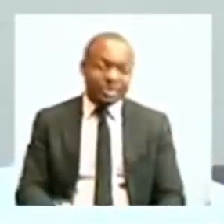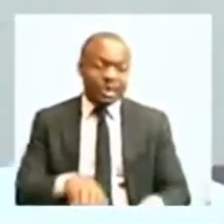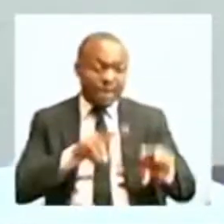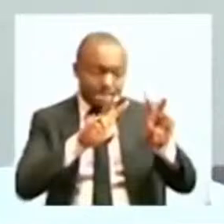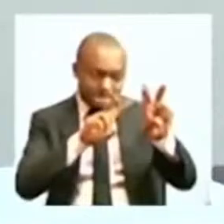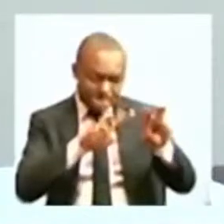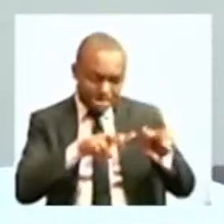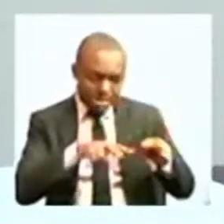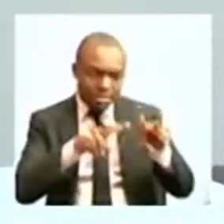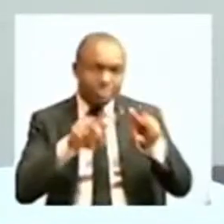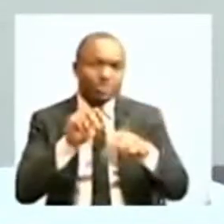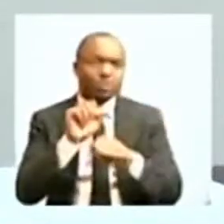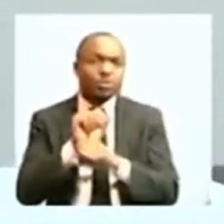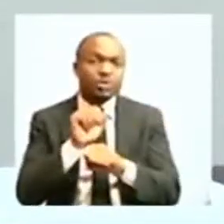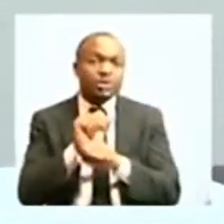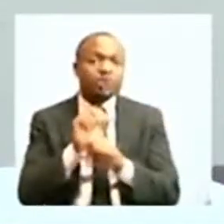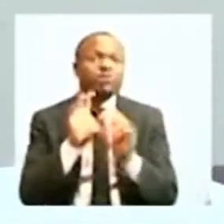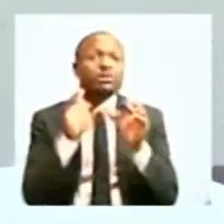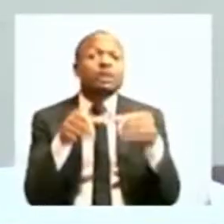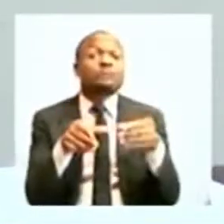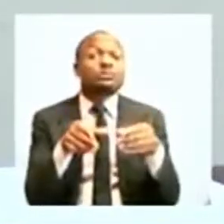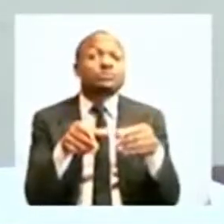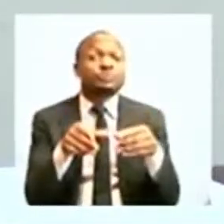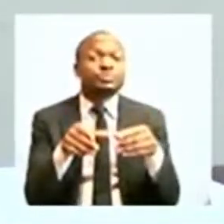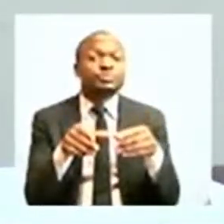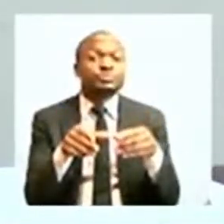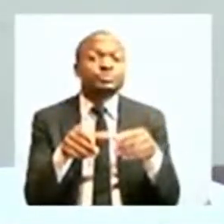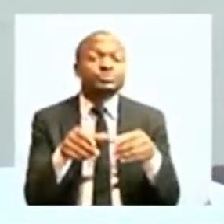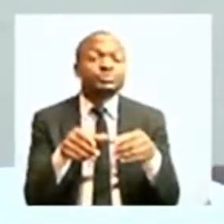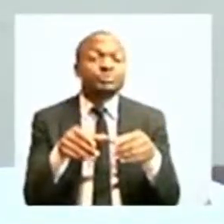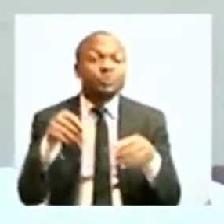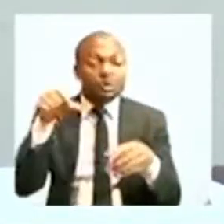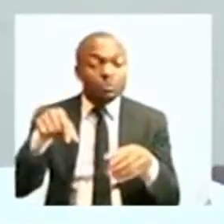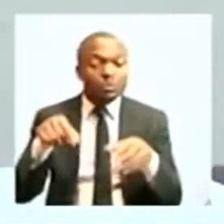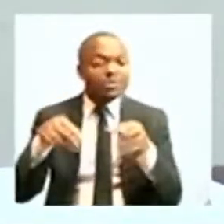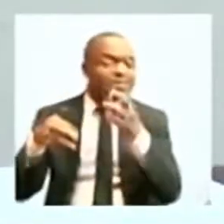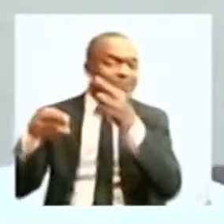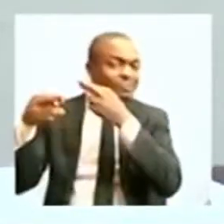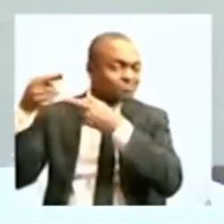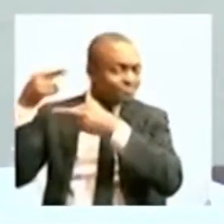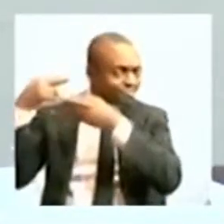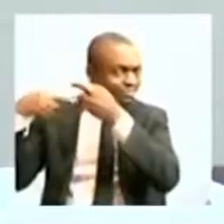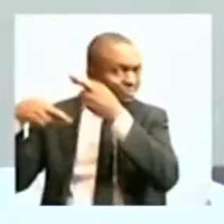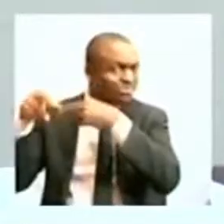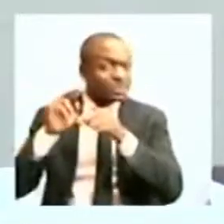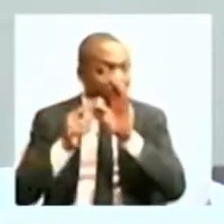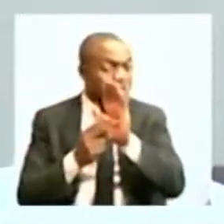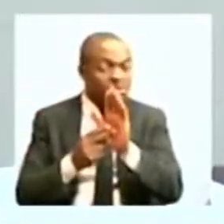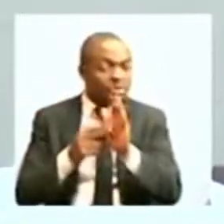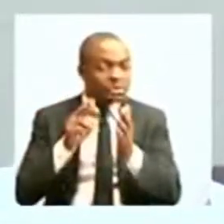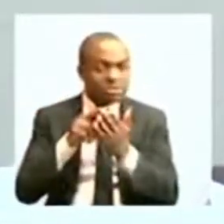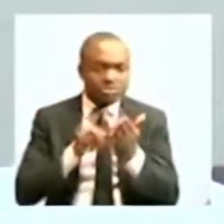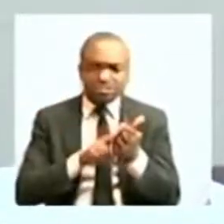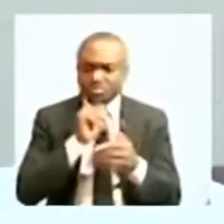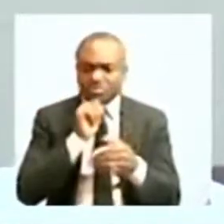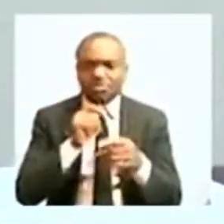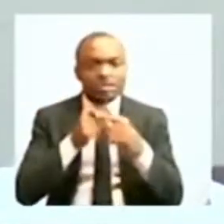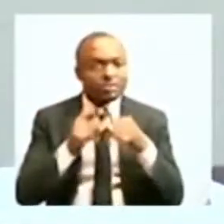monitor the performances of the councils. Quarterly reviews, as indicated in your report, are not done by